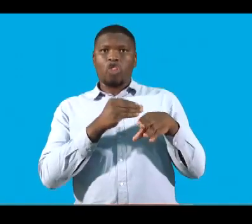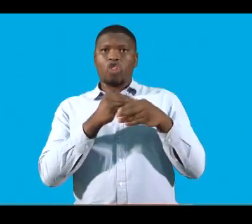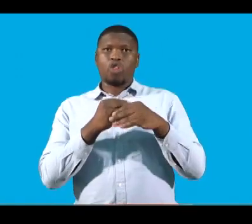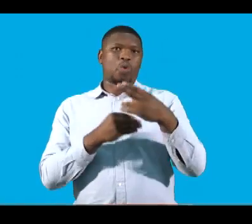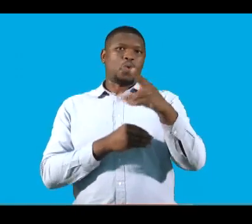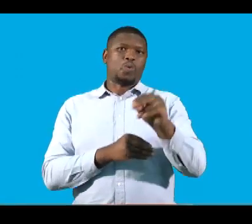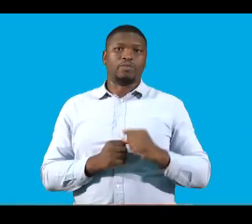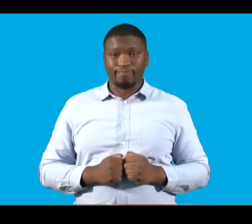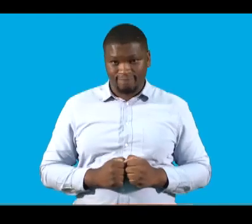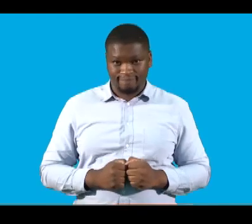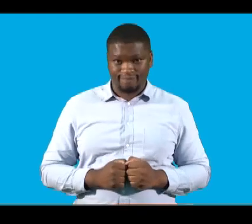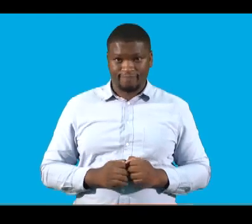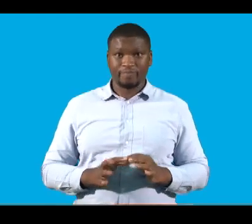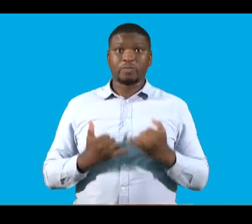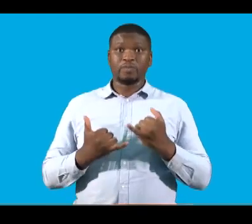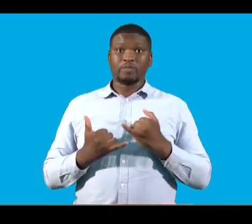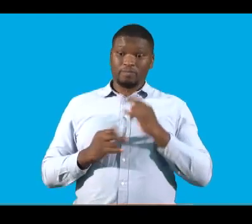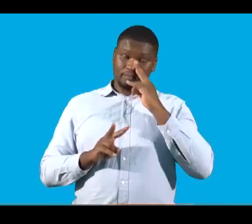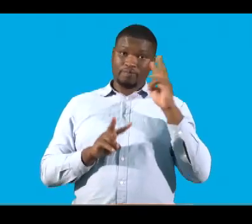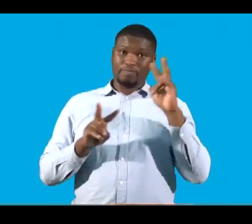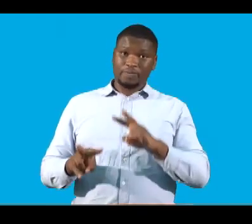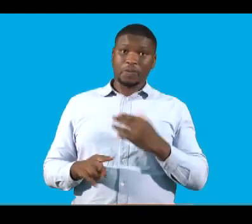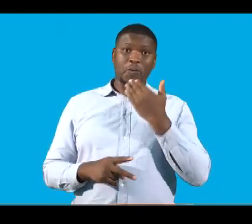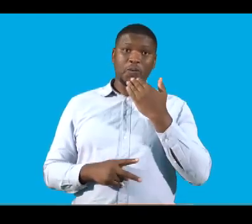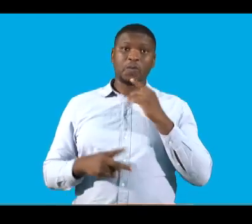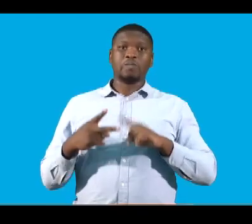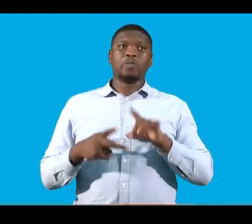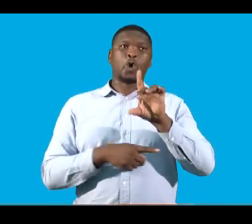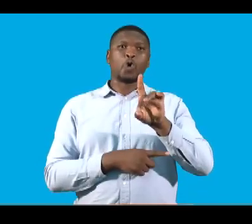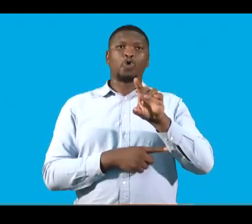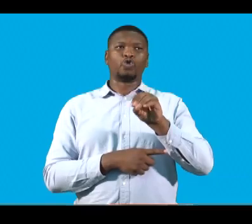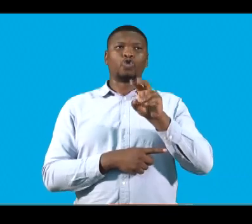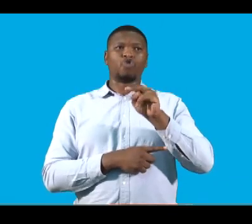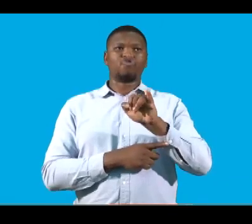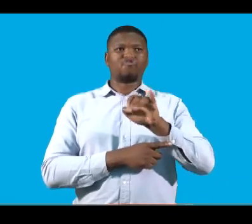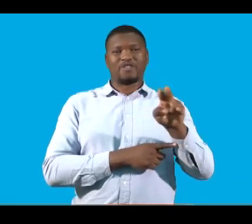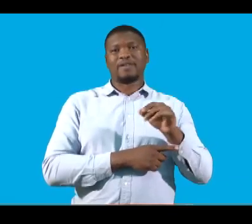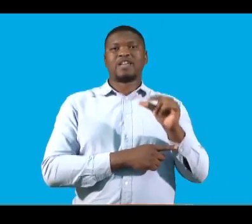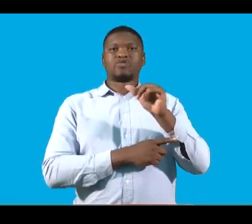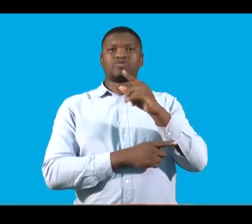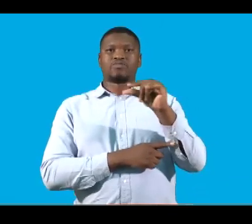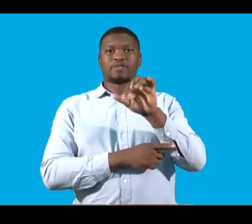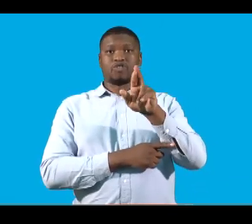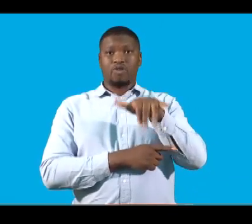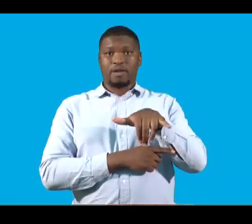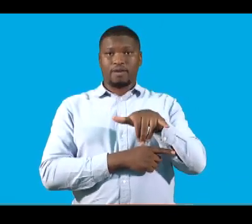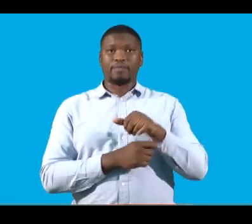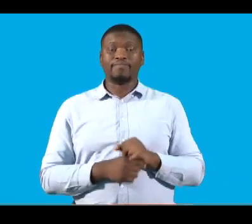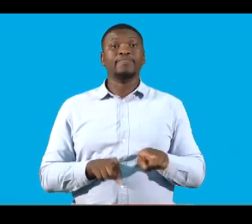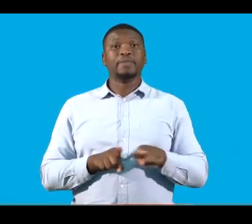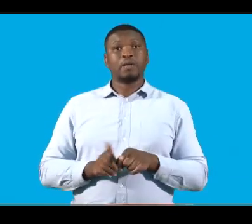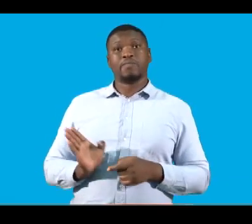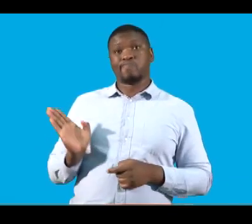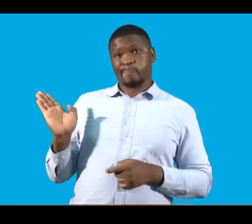new information. Now, let's look at Dorian Gray. So once again, we are dealing